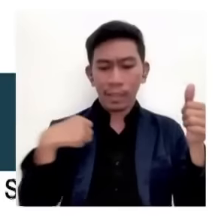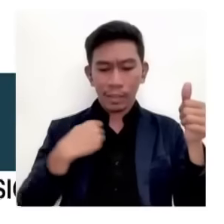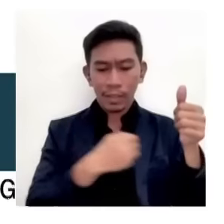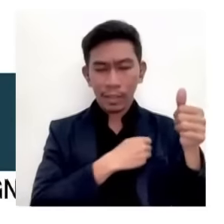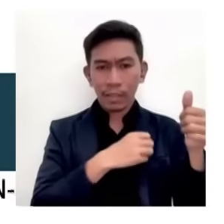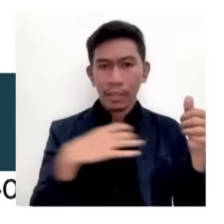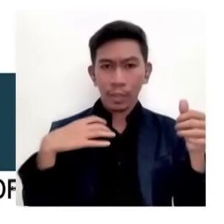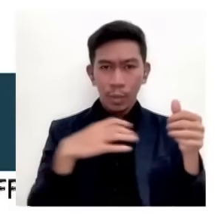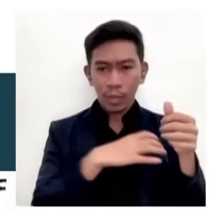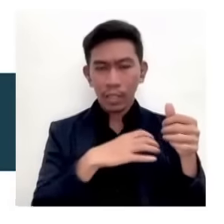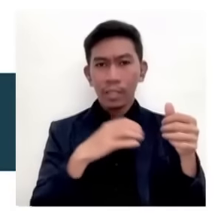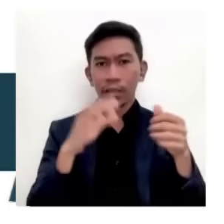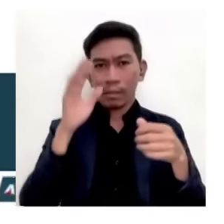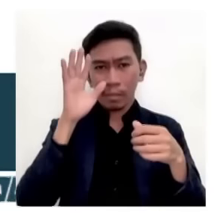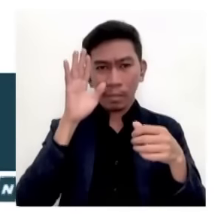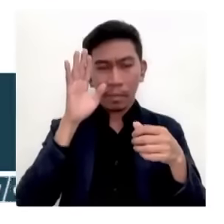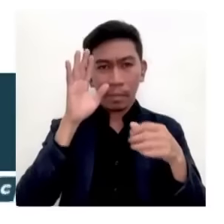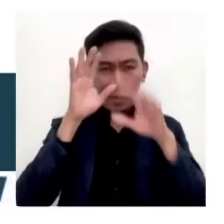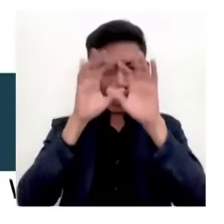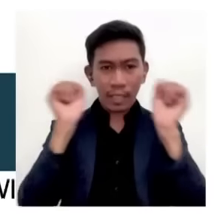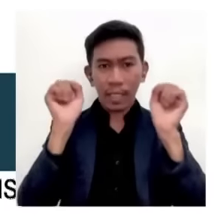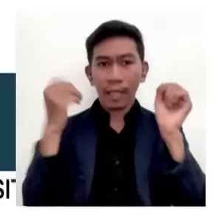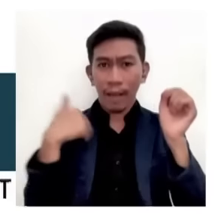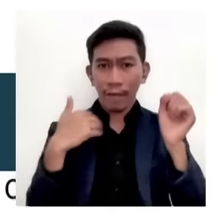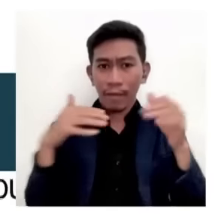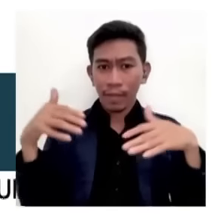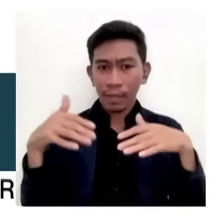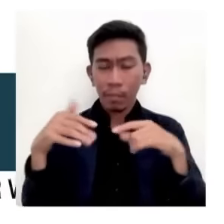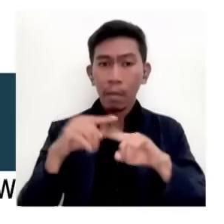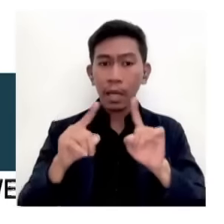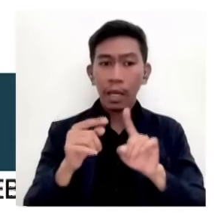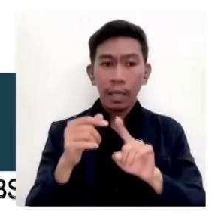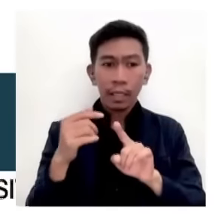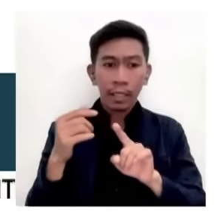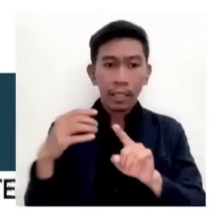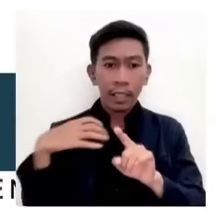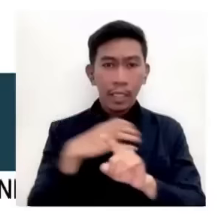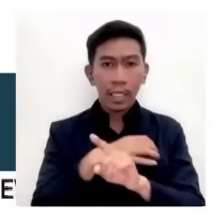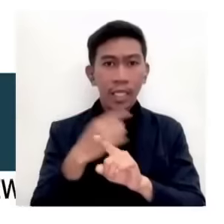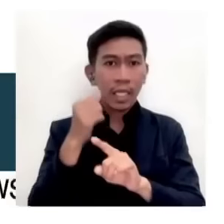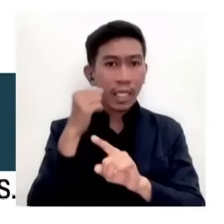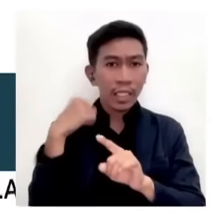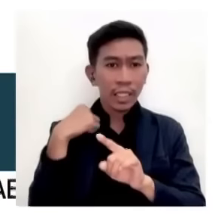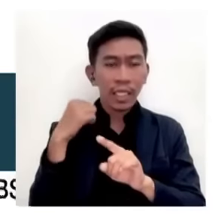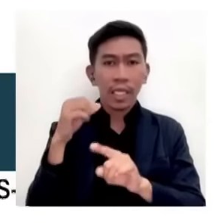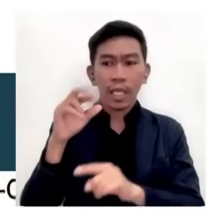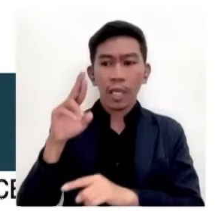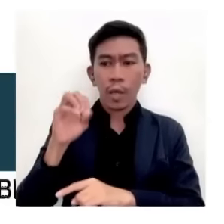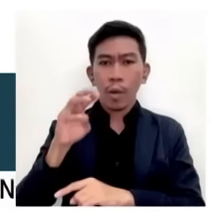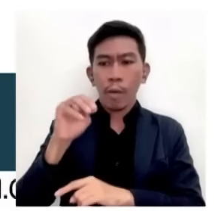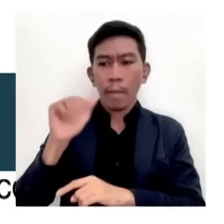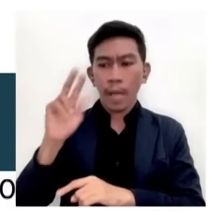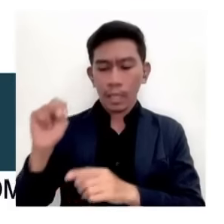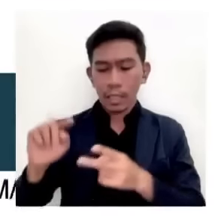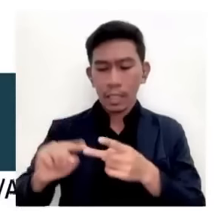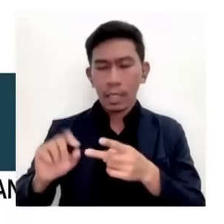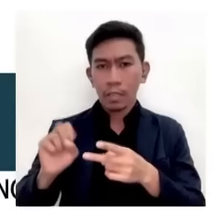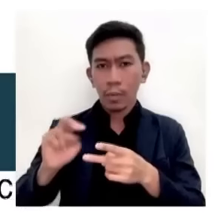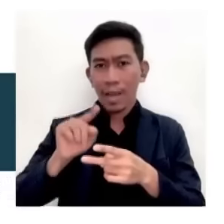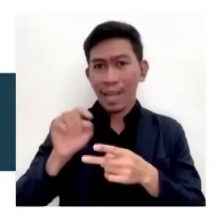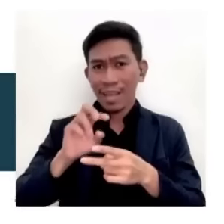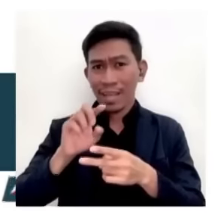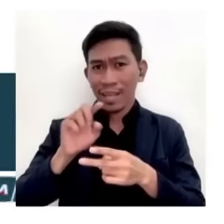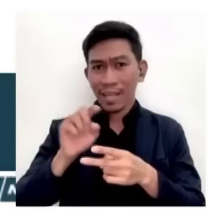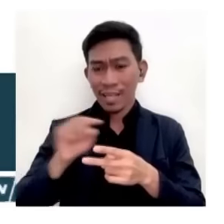House of Representatives yesterday, through the persons of Congress Representatives Roman and Suarez, they're saying that they're out of